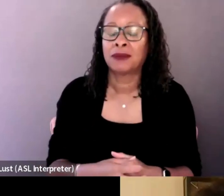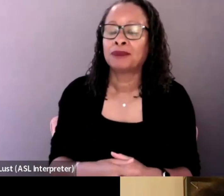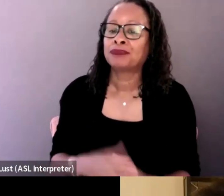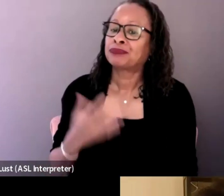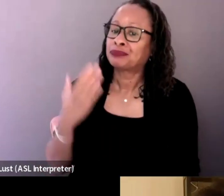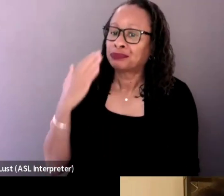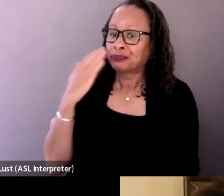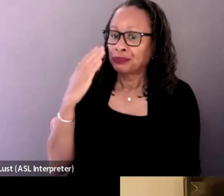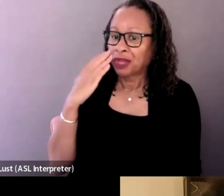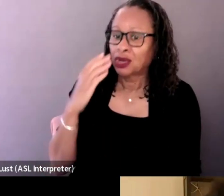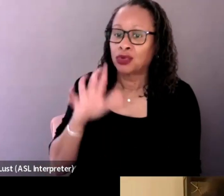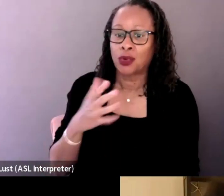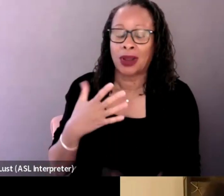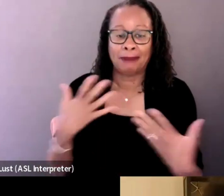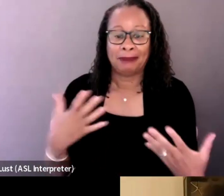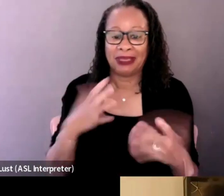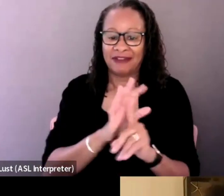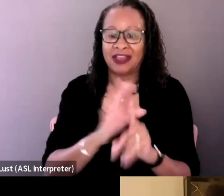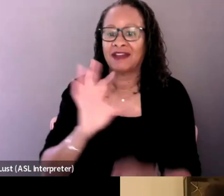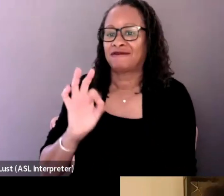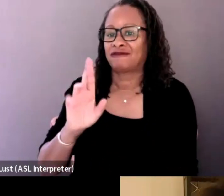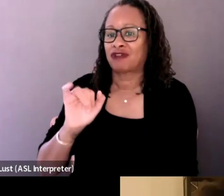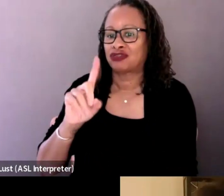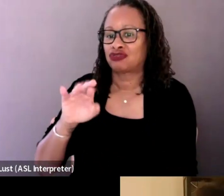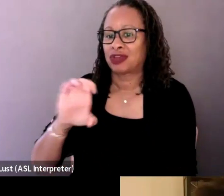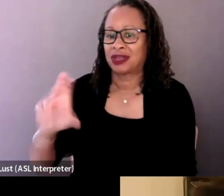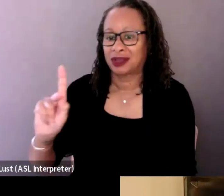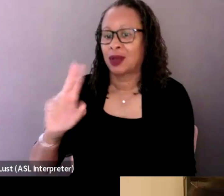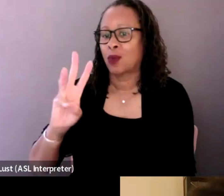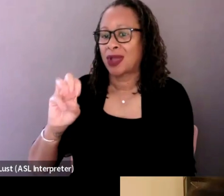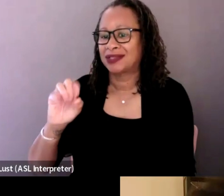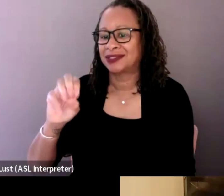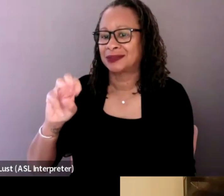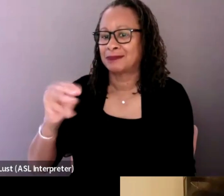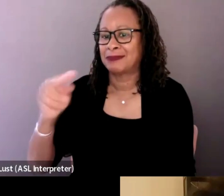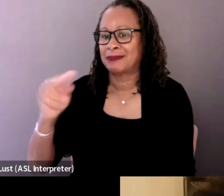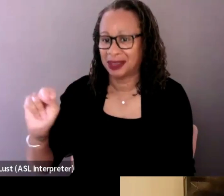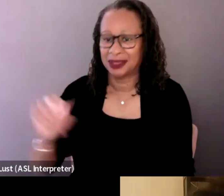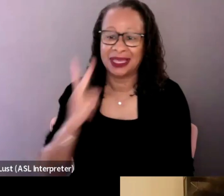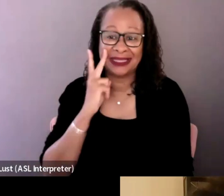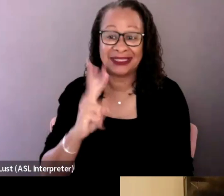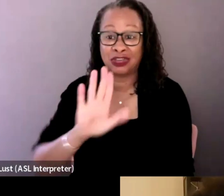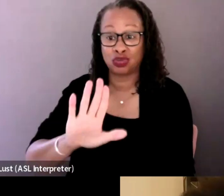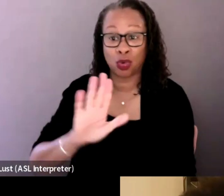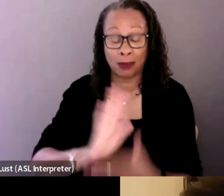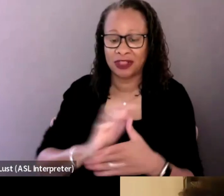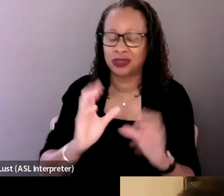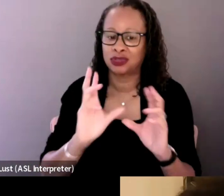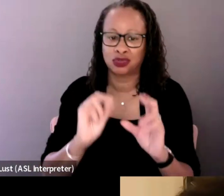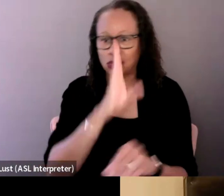big fan of Frederick Weissman and seeing Hollywoodgate, there's no direct interviews. There